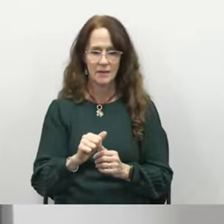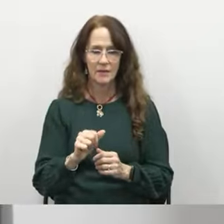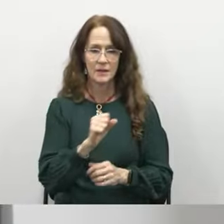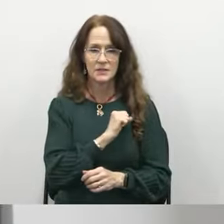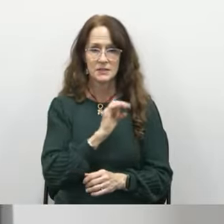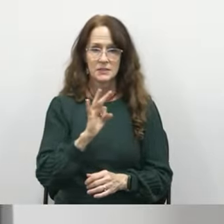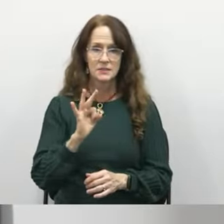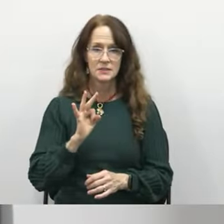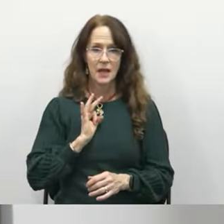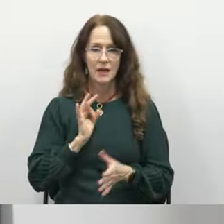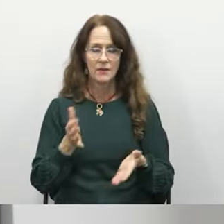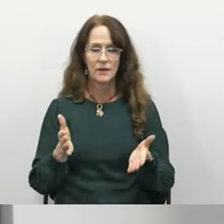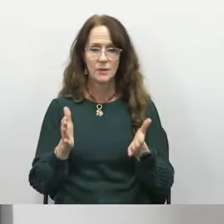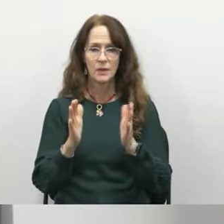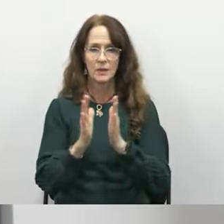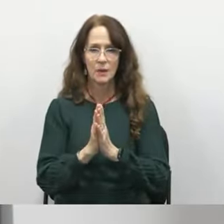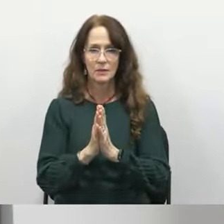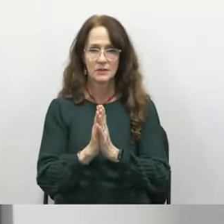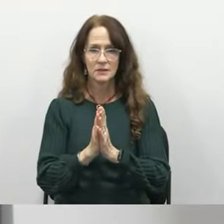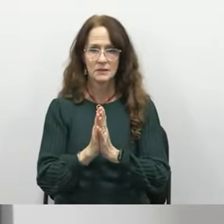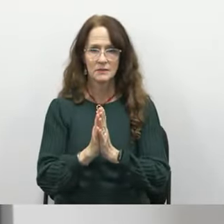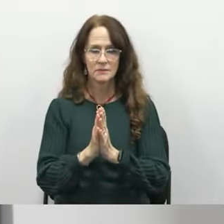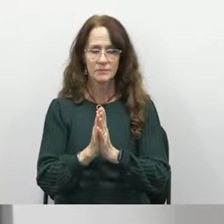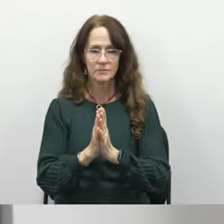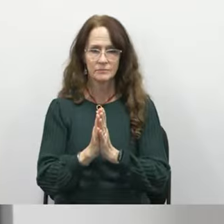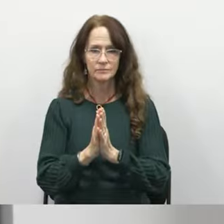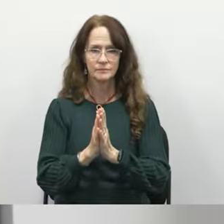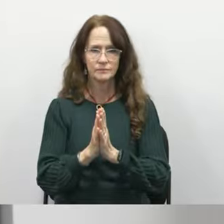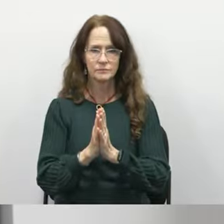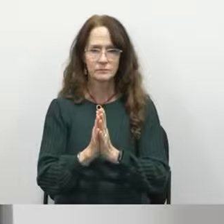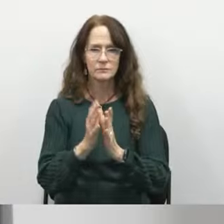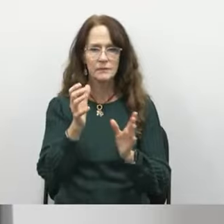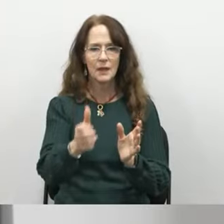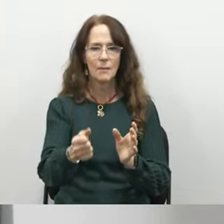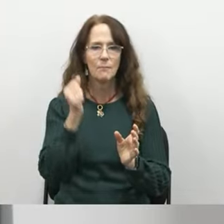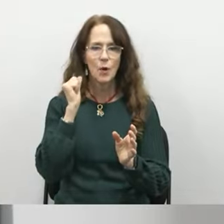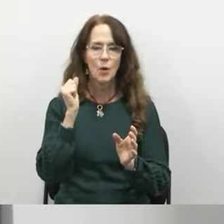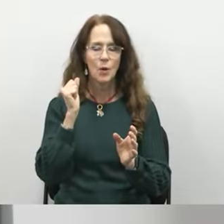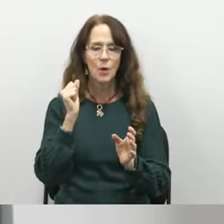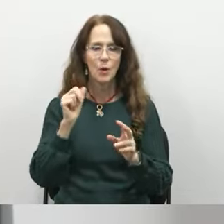staff is requesting that we pull item